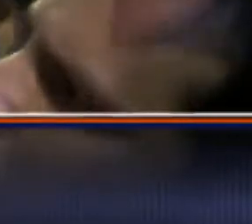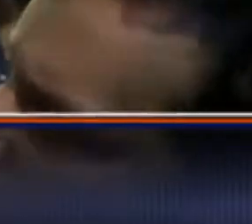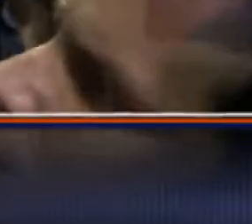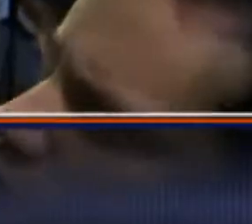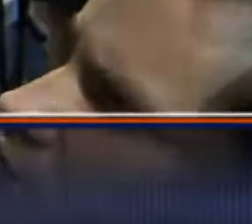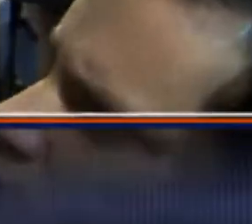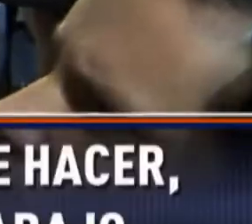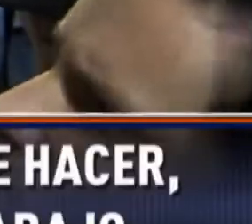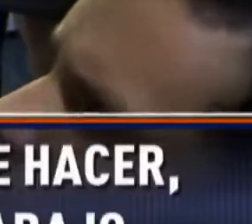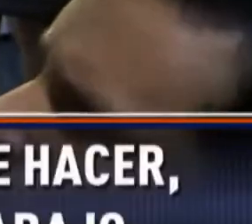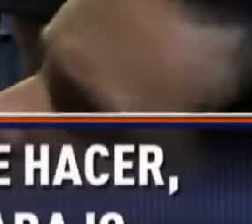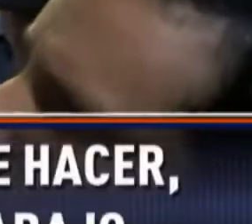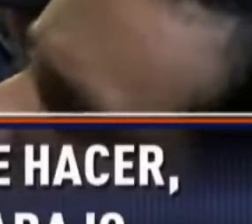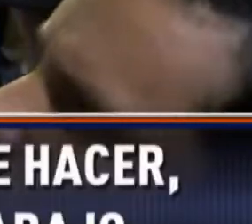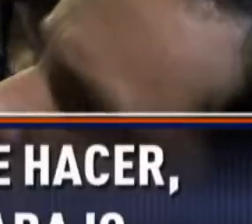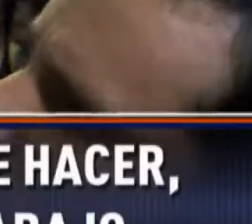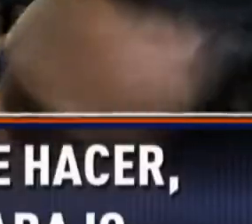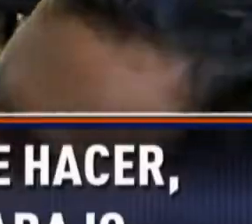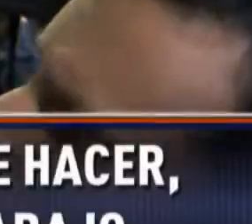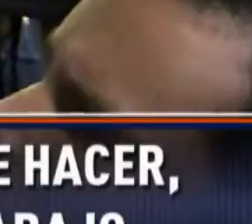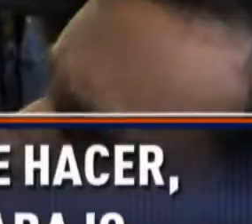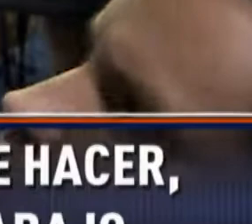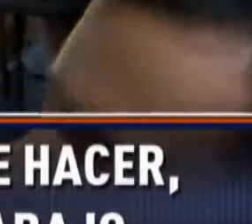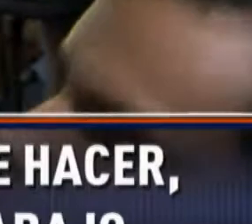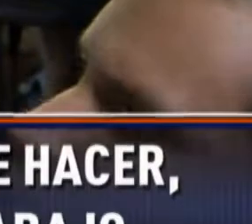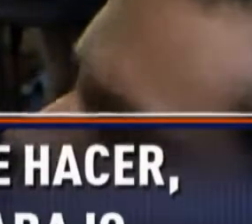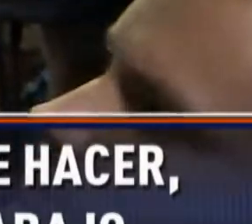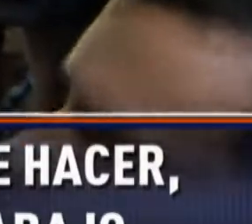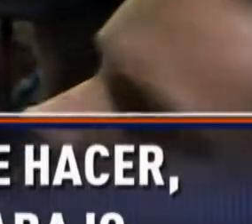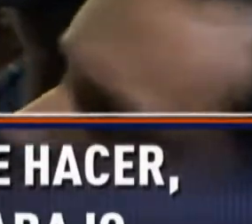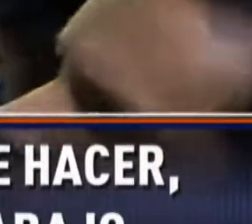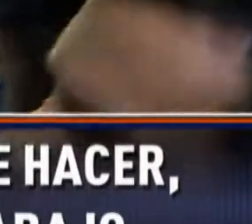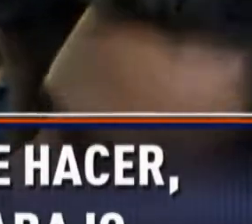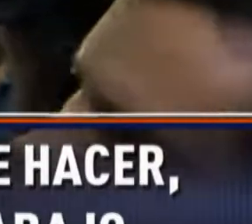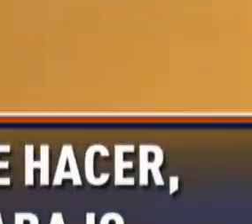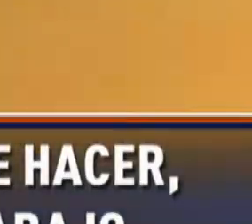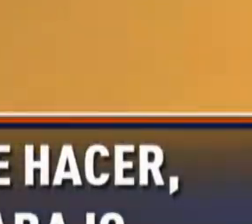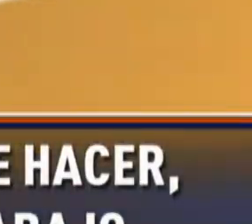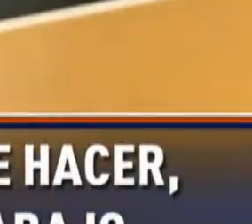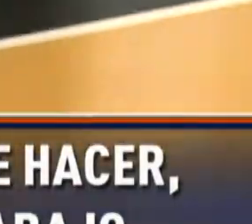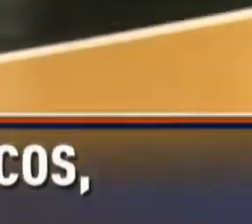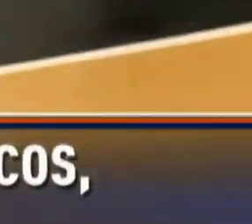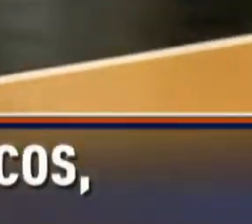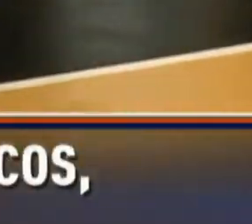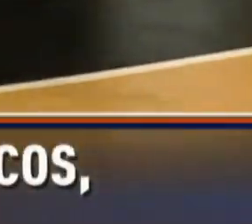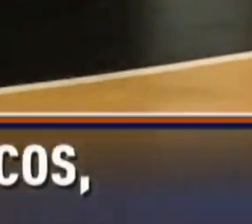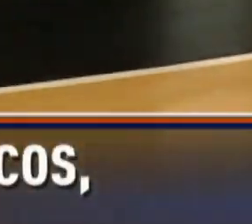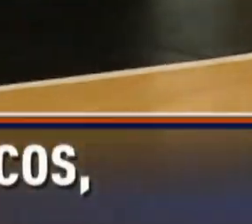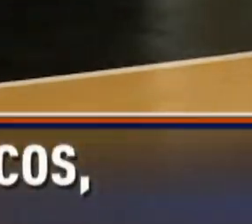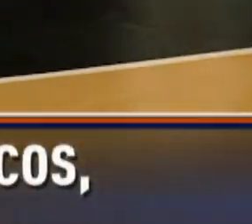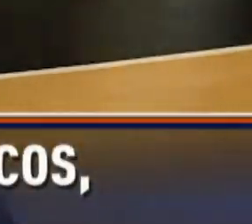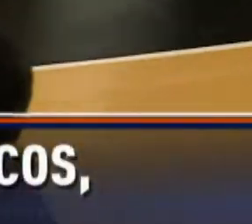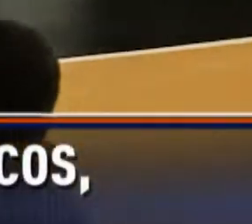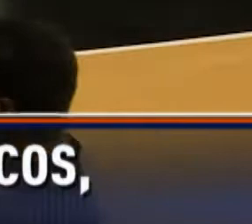This is a success. You know, everybody had a fun time. As long as we dunked and we did everything, they played hard. We did a good job. Argentina's